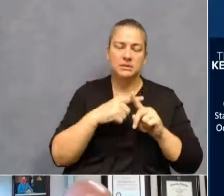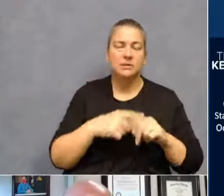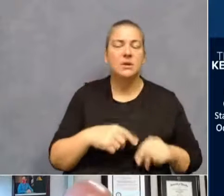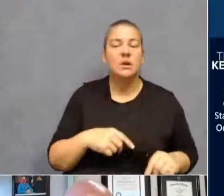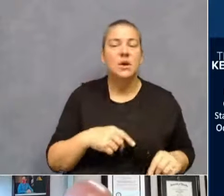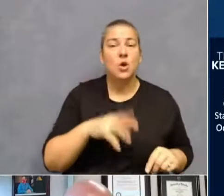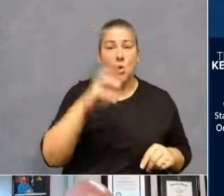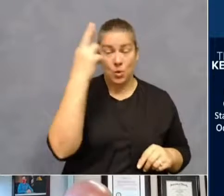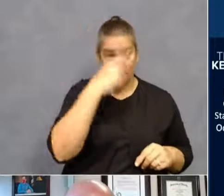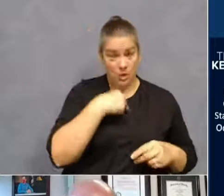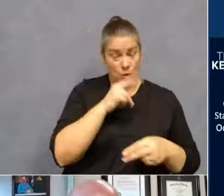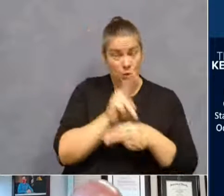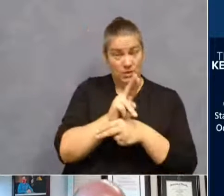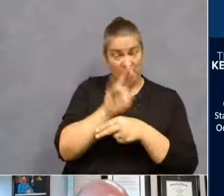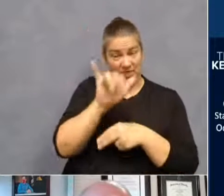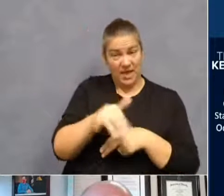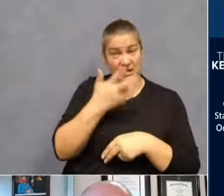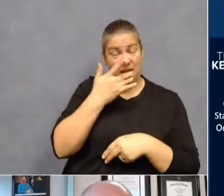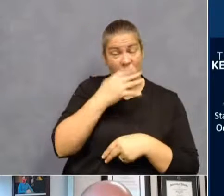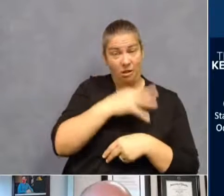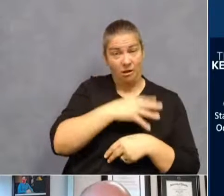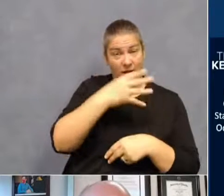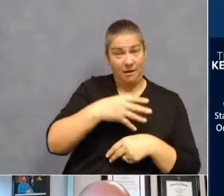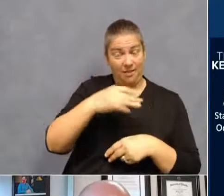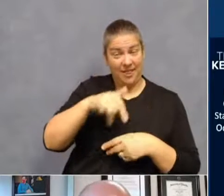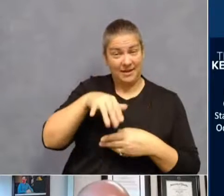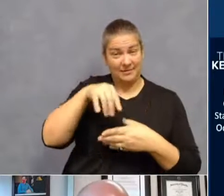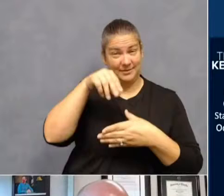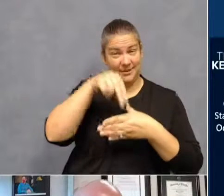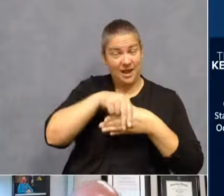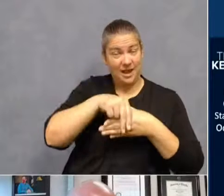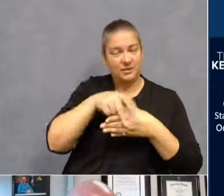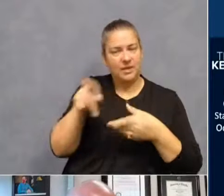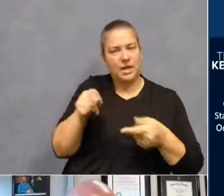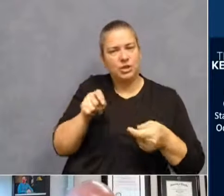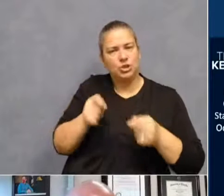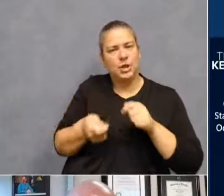it's adjusted by population. It shows the